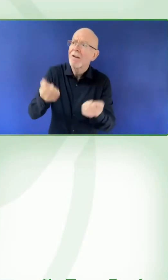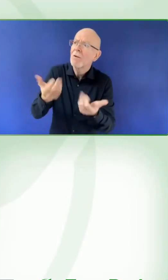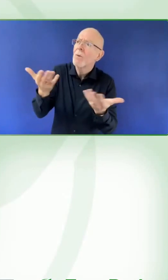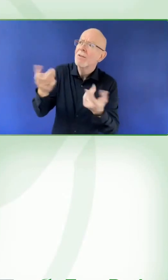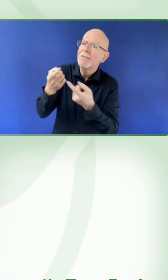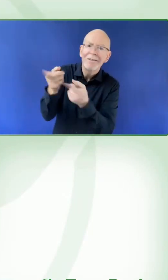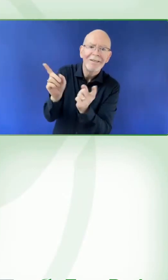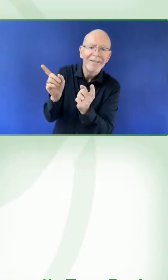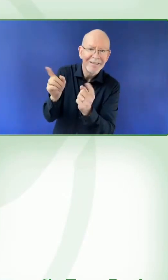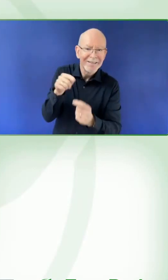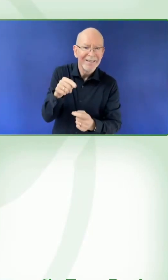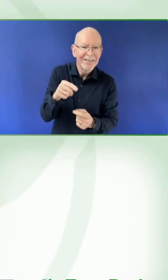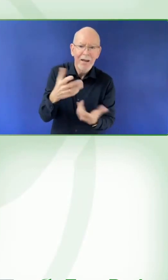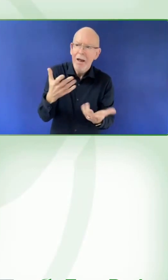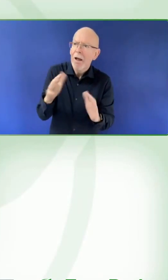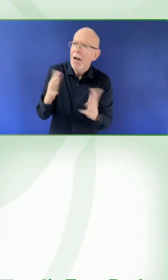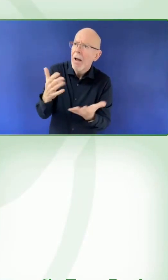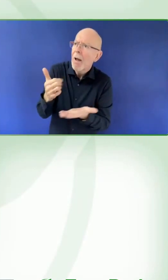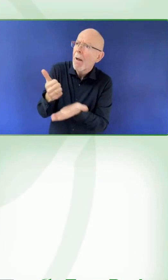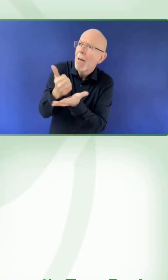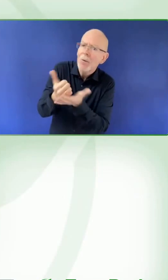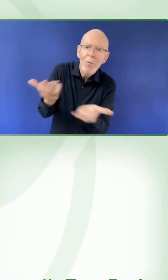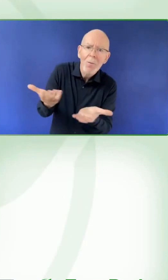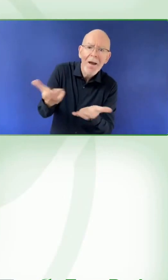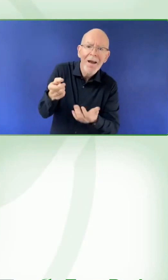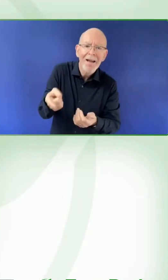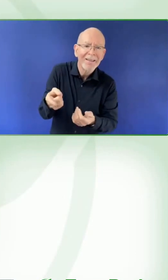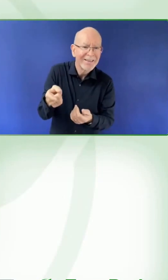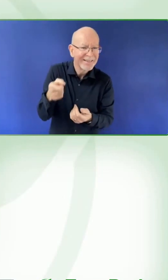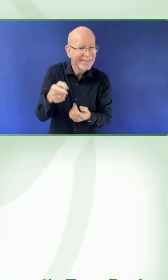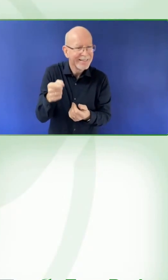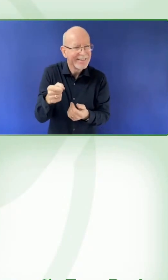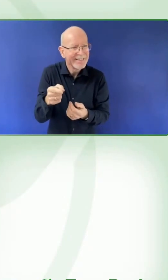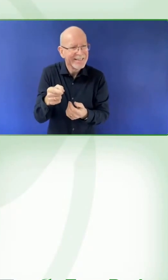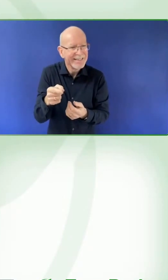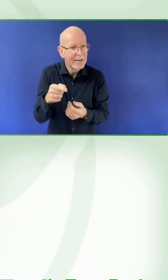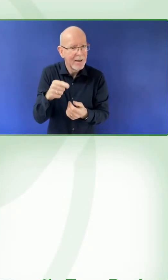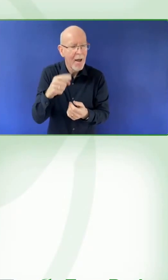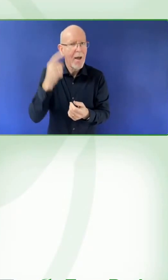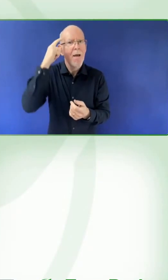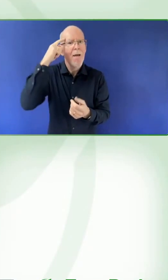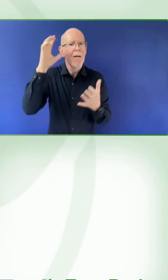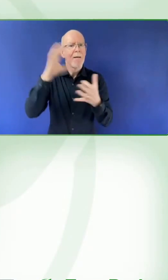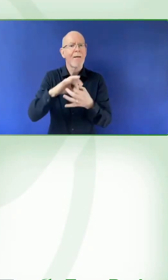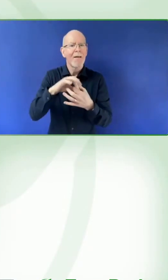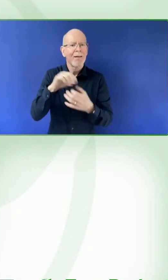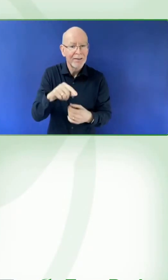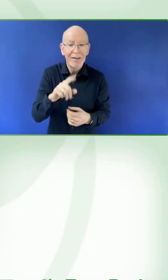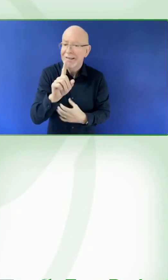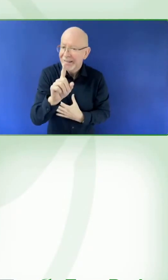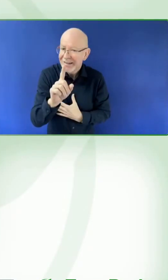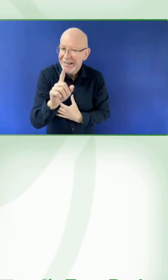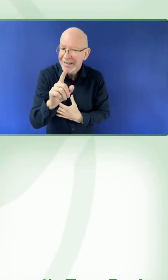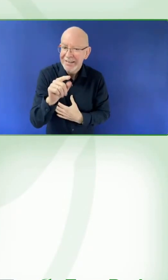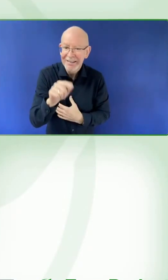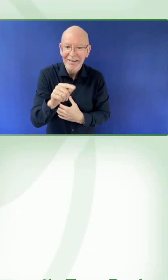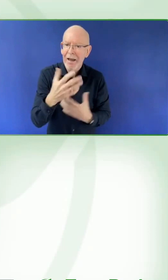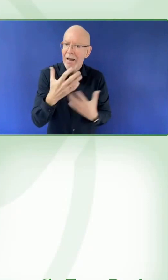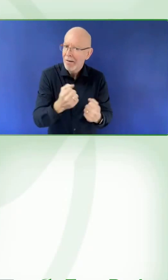grants and funding, and applying for funding for this kind of work too. I actually have noticed a